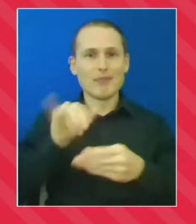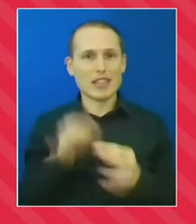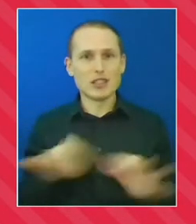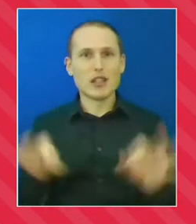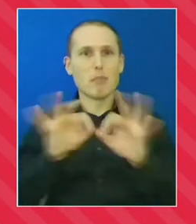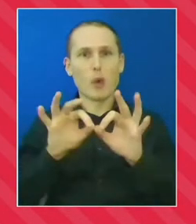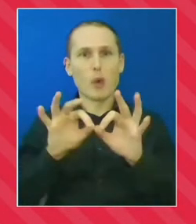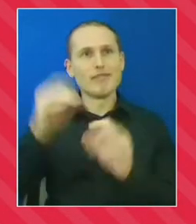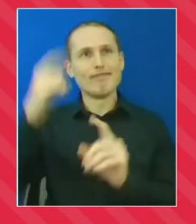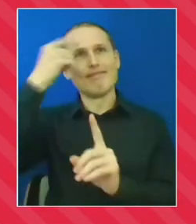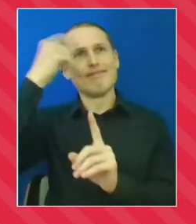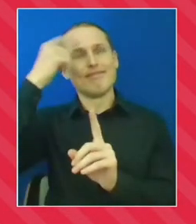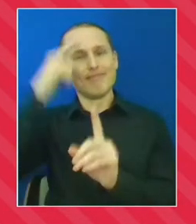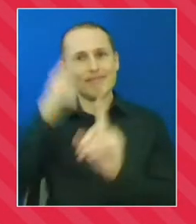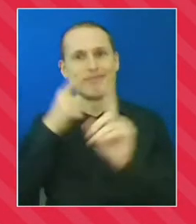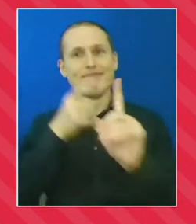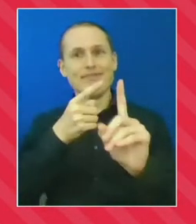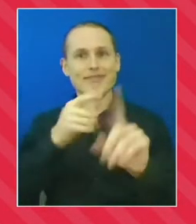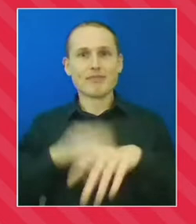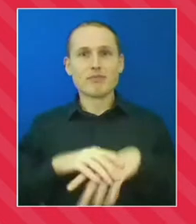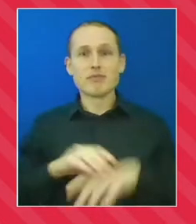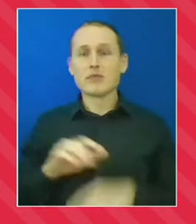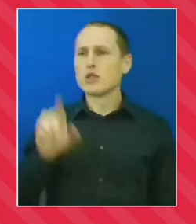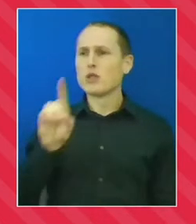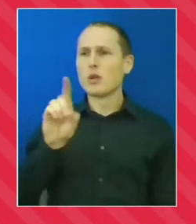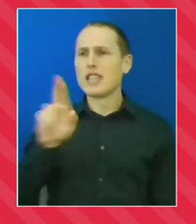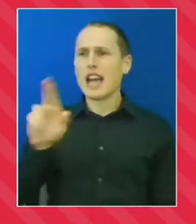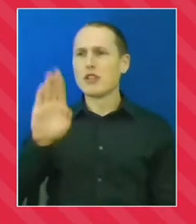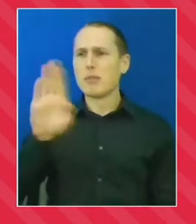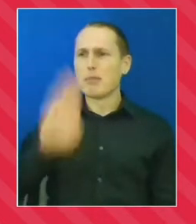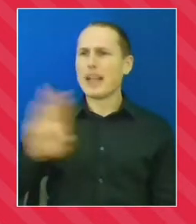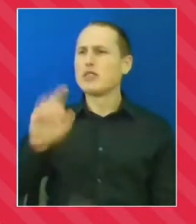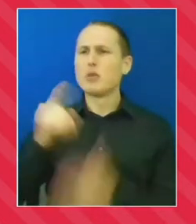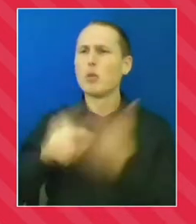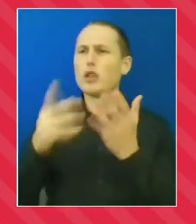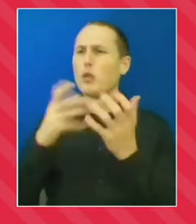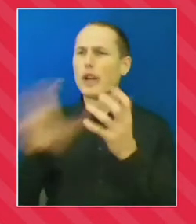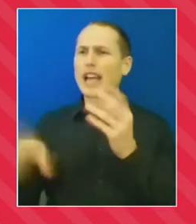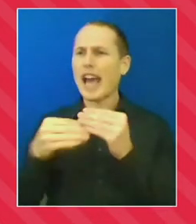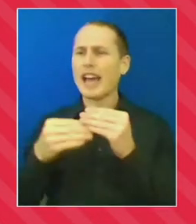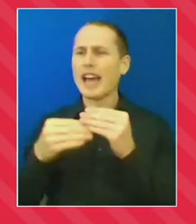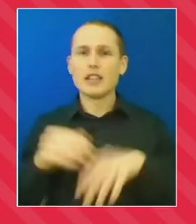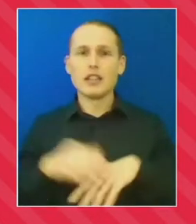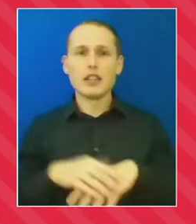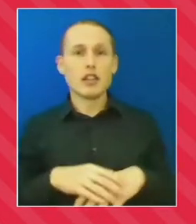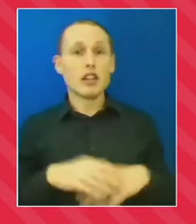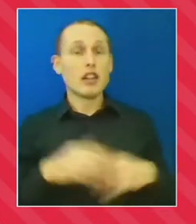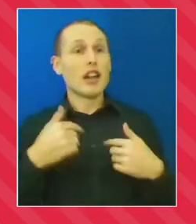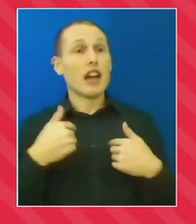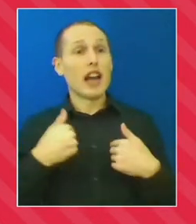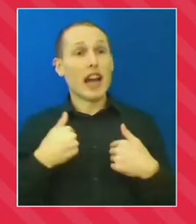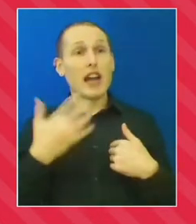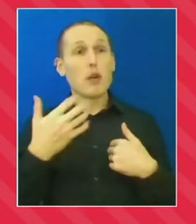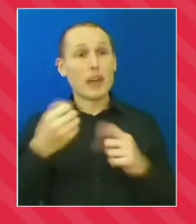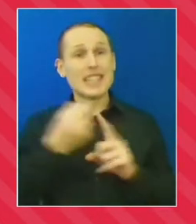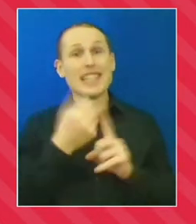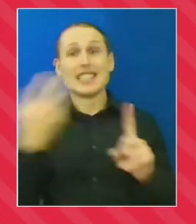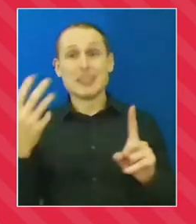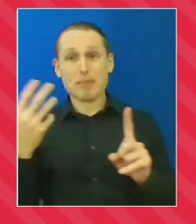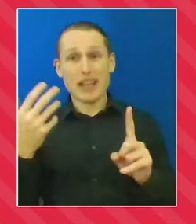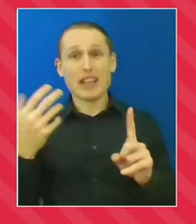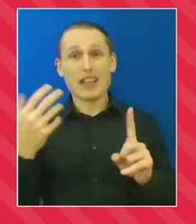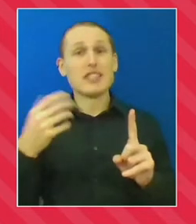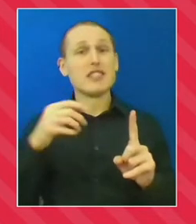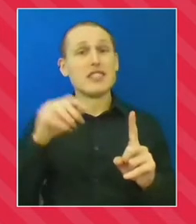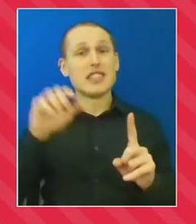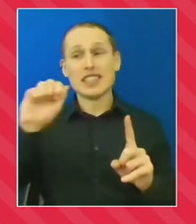mind. Dr. Bleich, what would you like to add? So I want to pull on threads that Angela and Priya mentioned in their